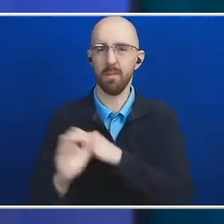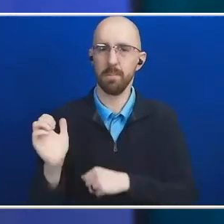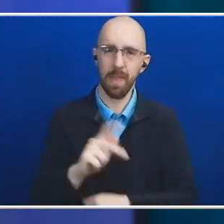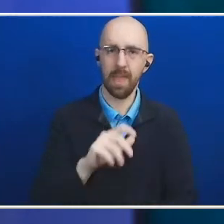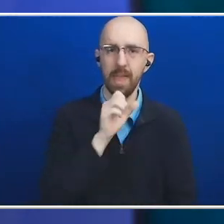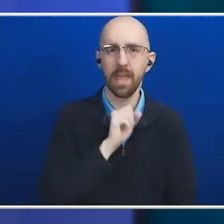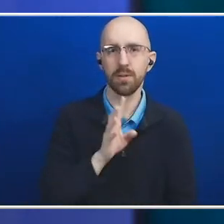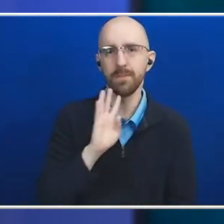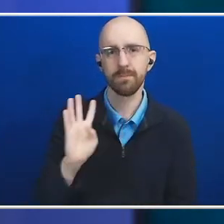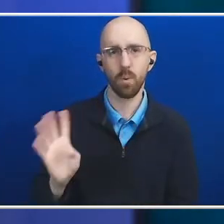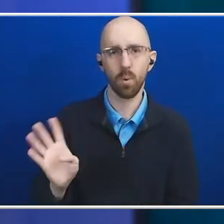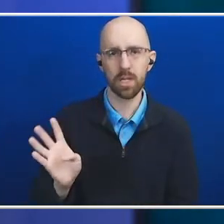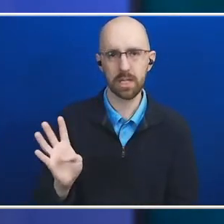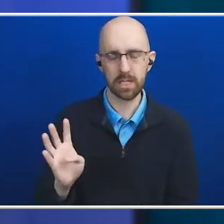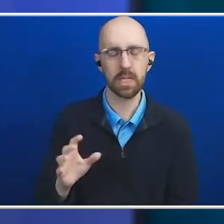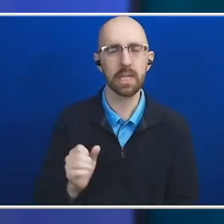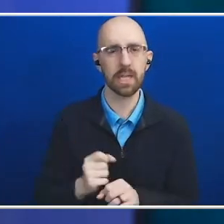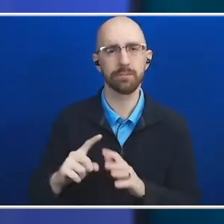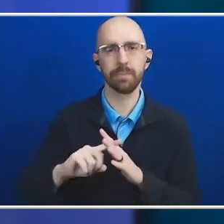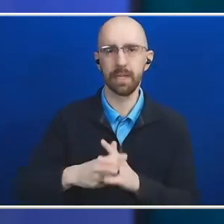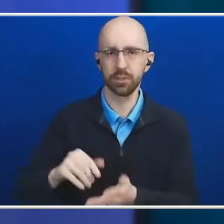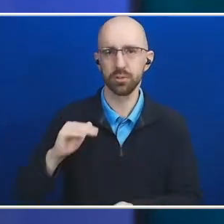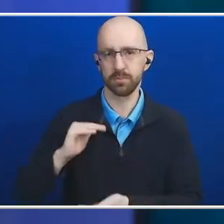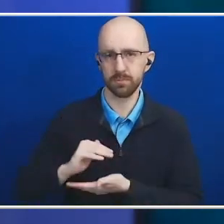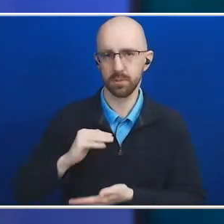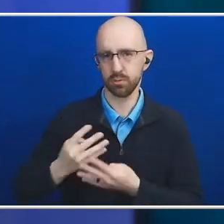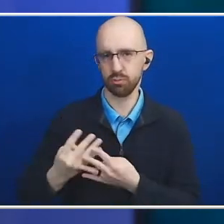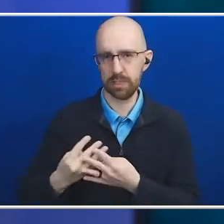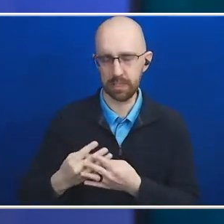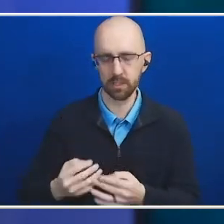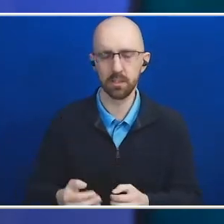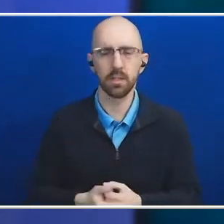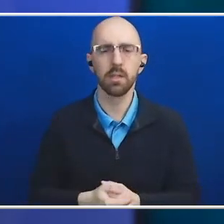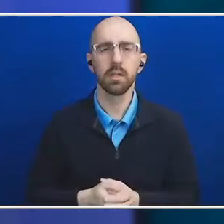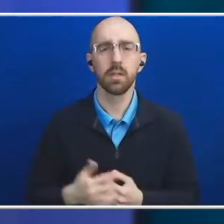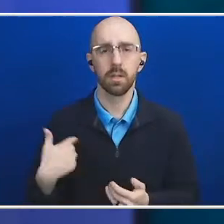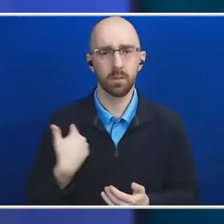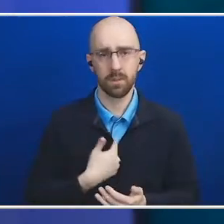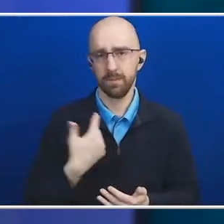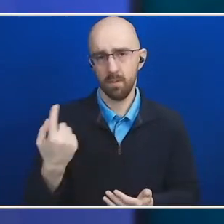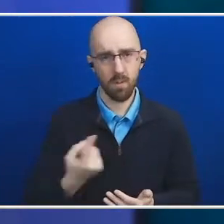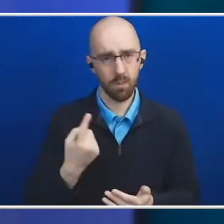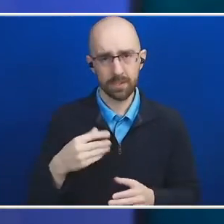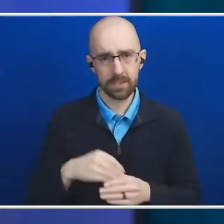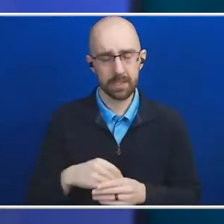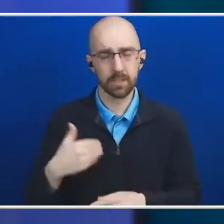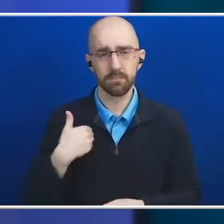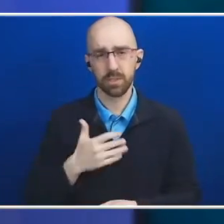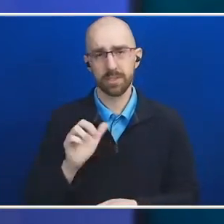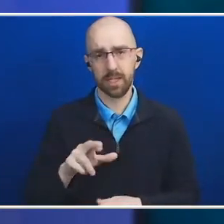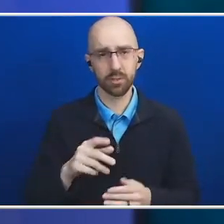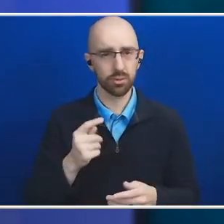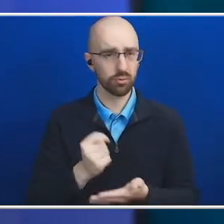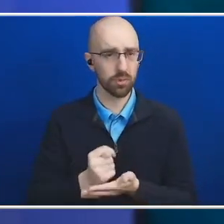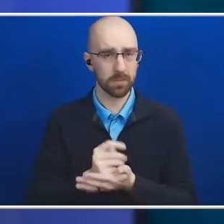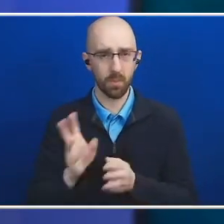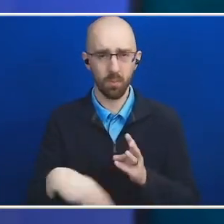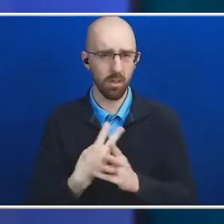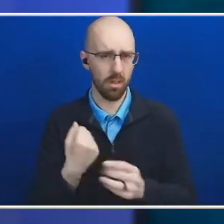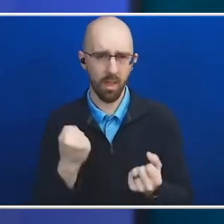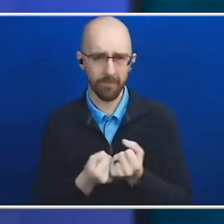get your initial screening mammogram. So we have always, within the breast cancer treatment world, advocated for that. We definitely want to continue to